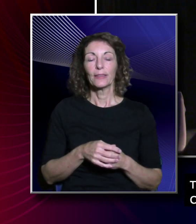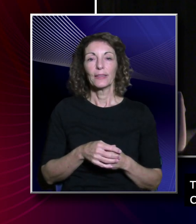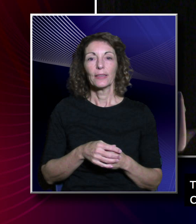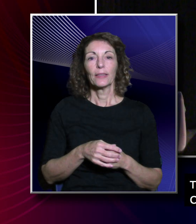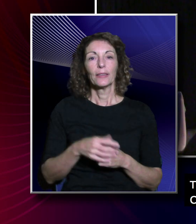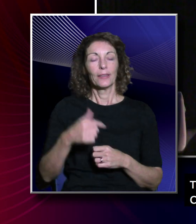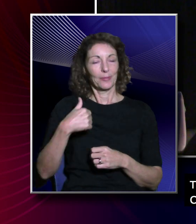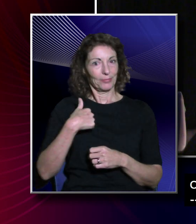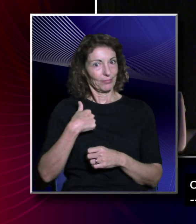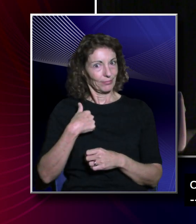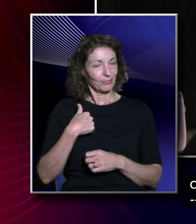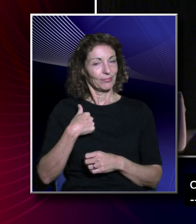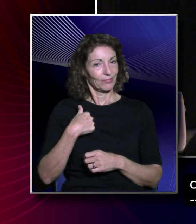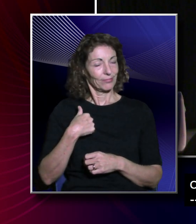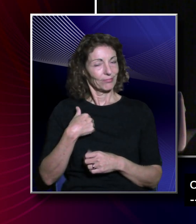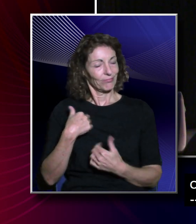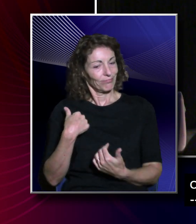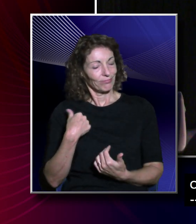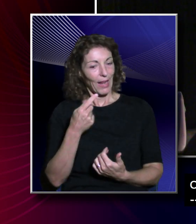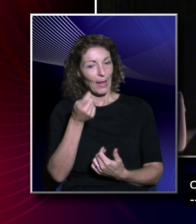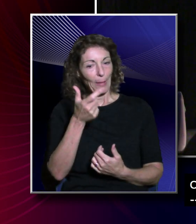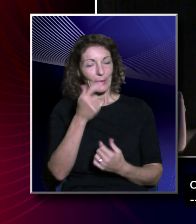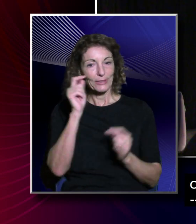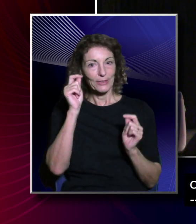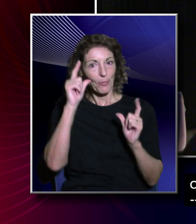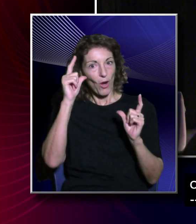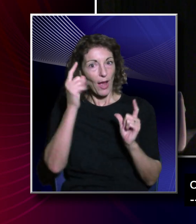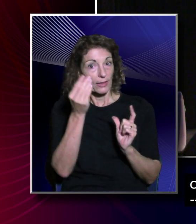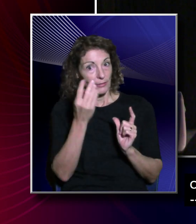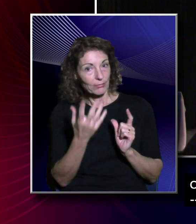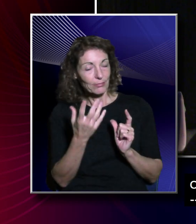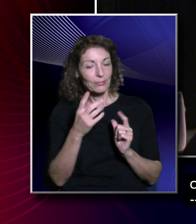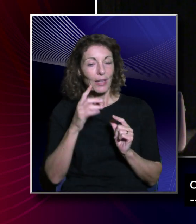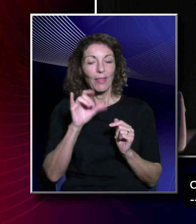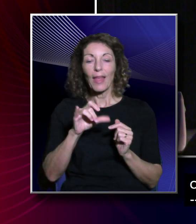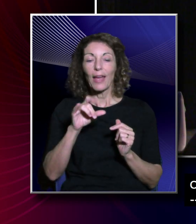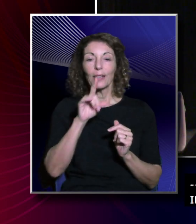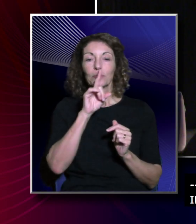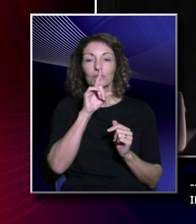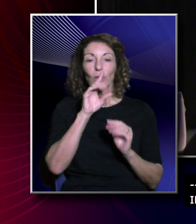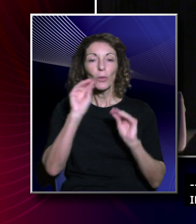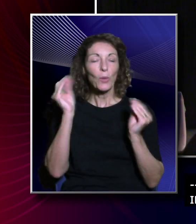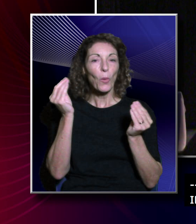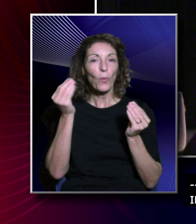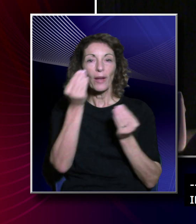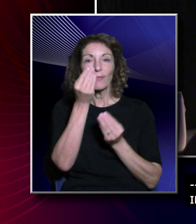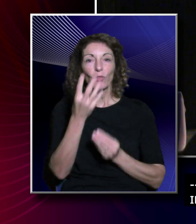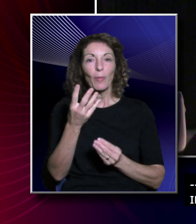was a little surprised that we didn't have information in our